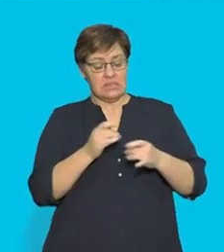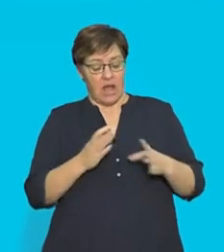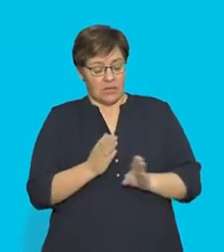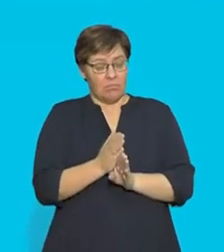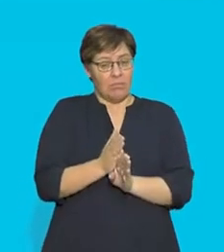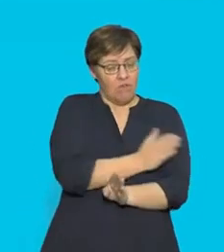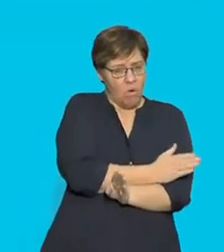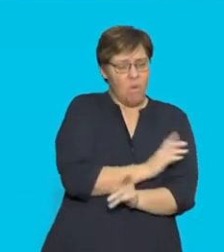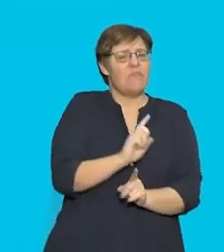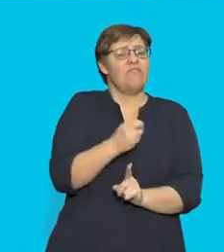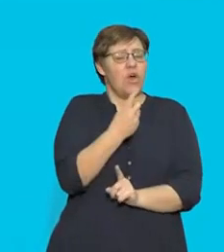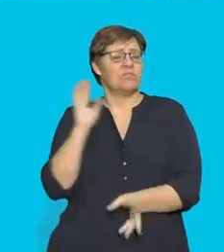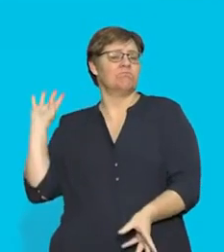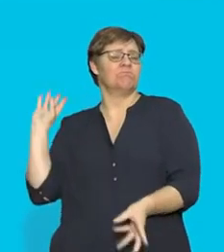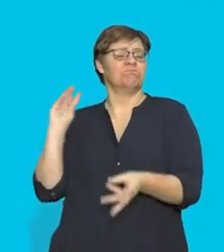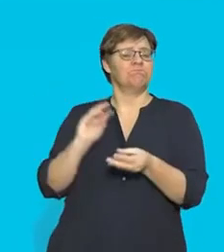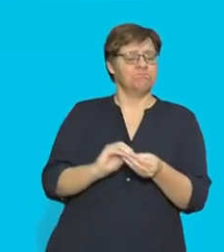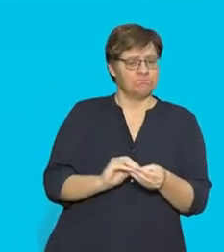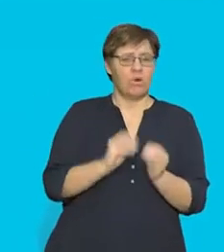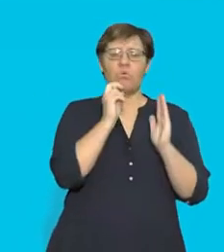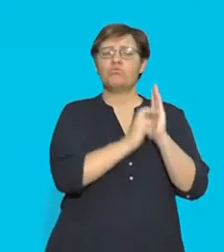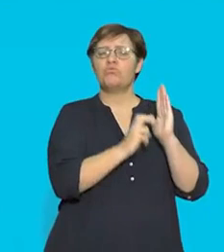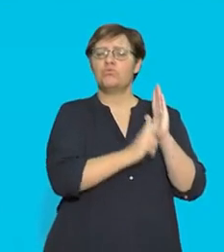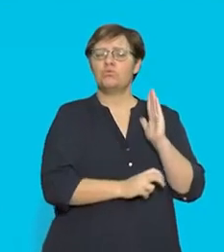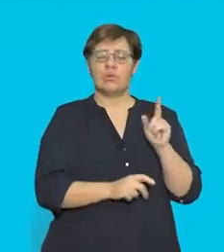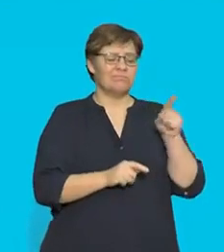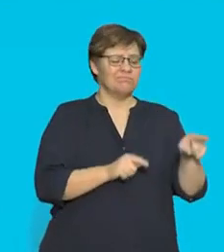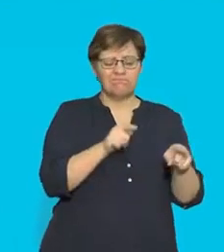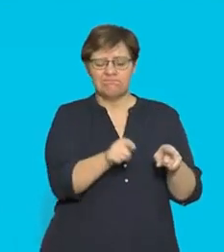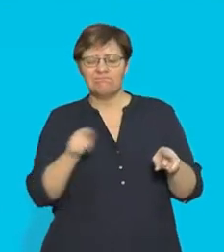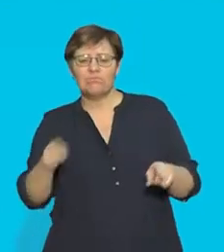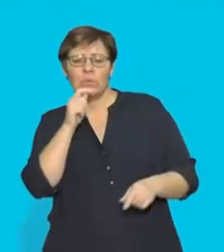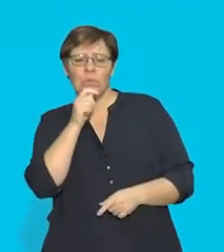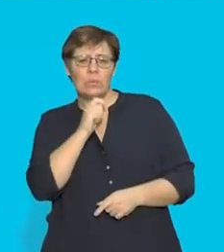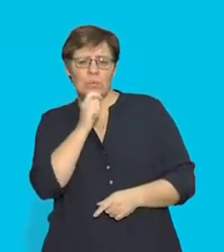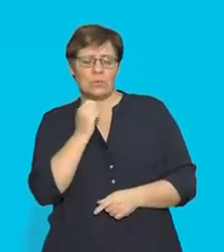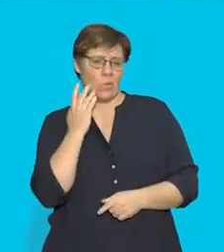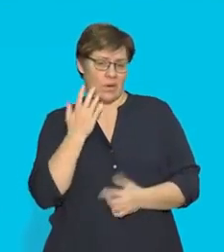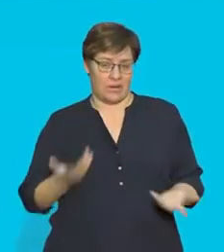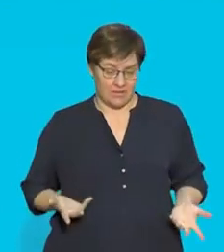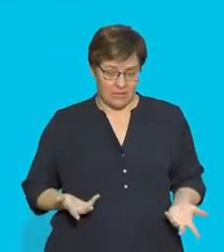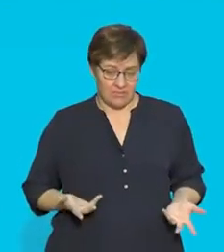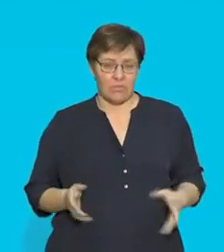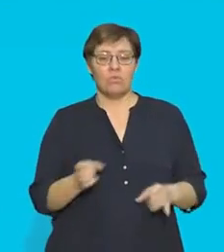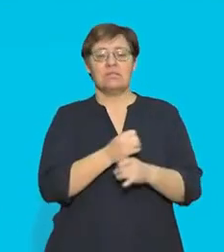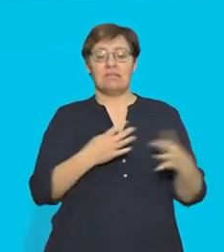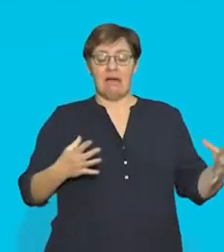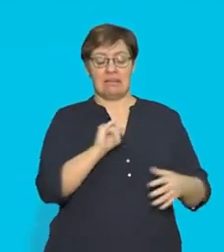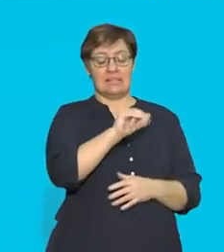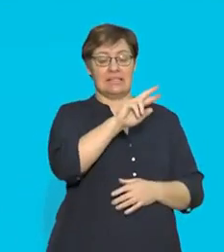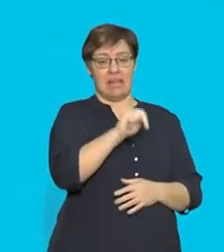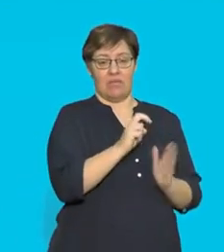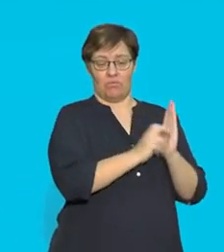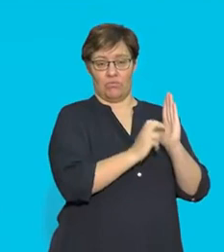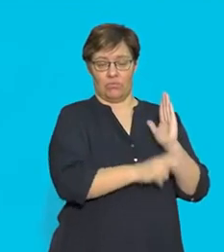Before we begin, let's do a quick recap of all the rules and when to use each rule. So, let's begin